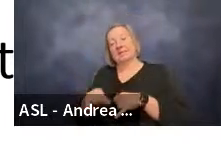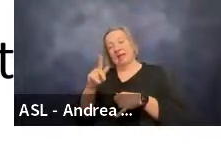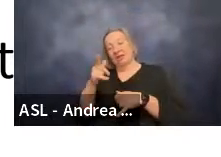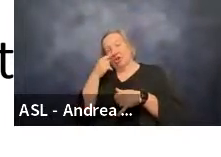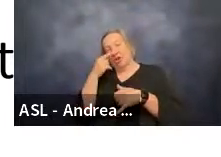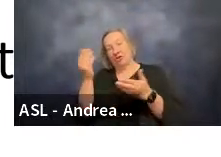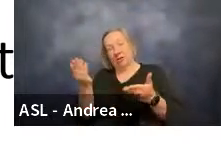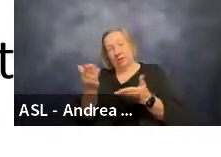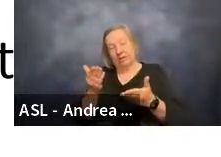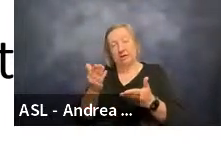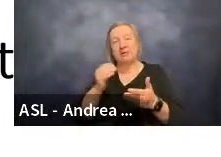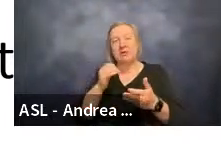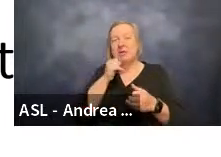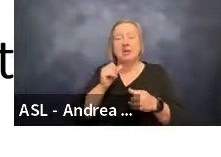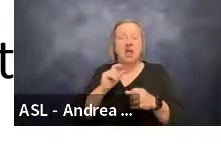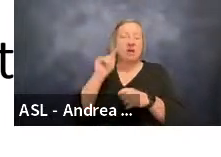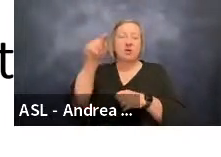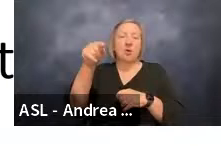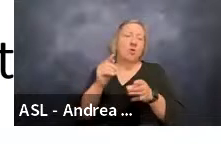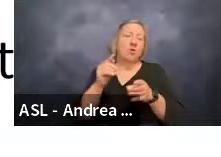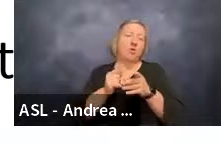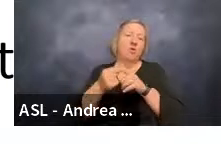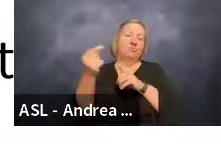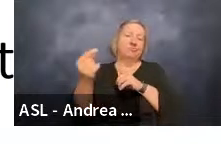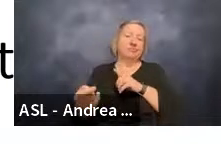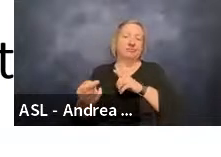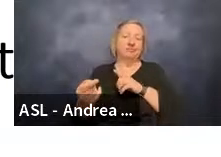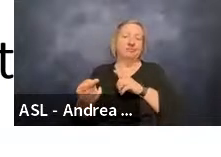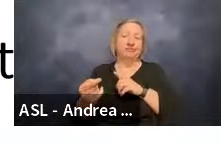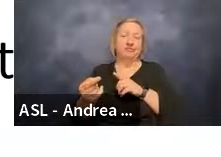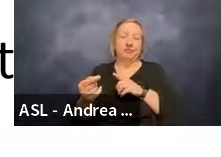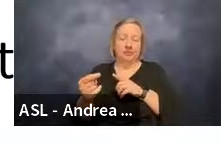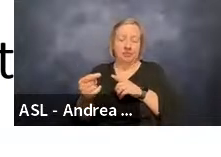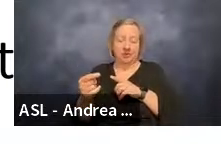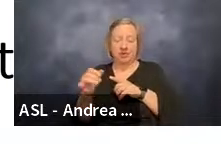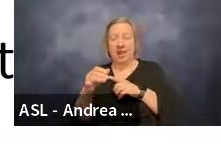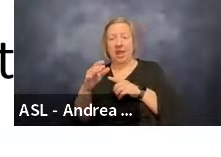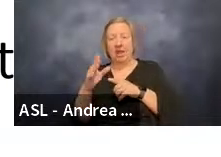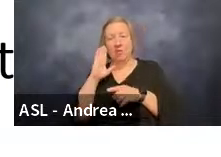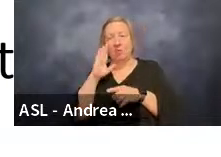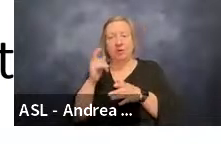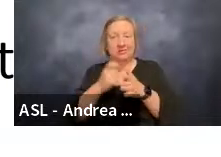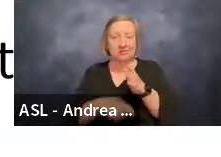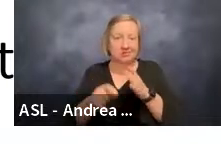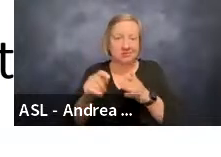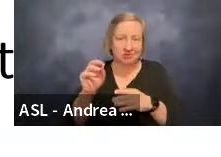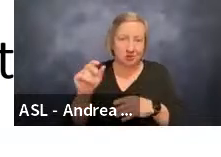of the river and never actually take that trip that would otherwise have resulted in a toll.